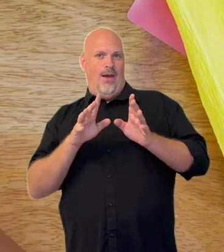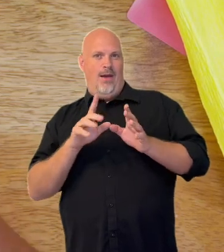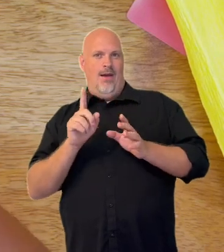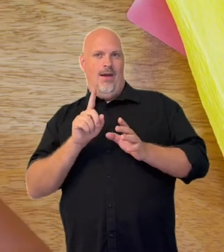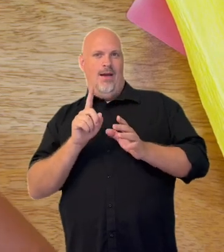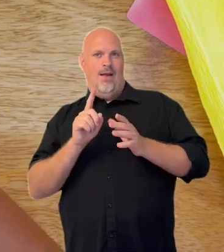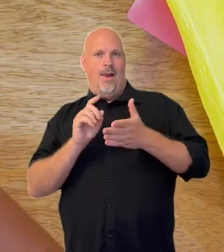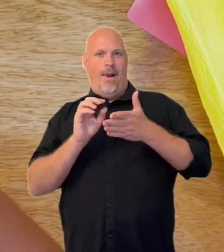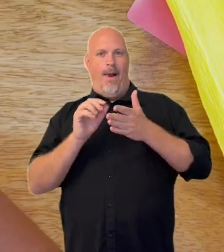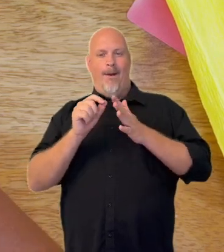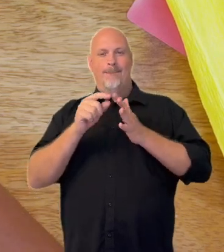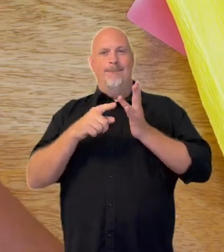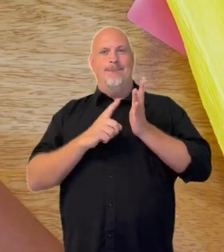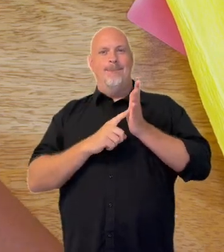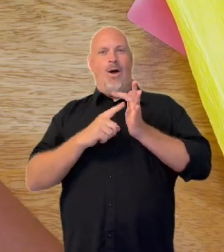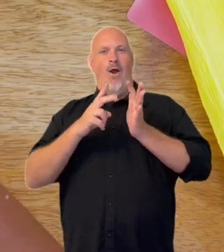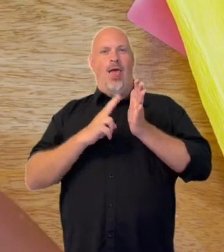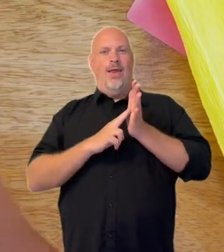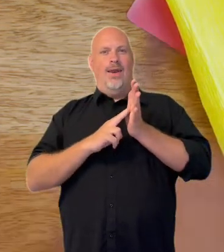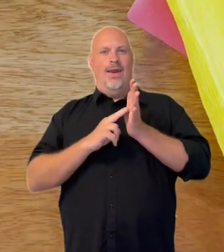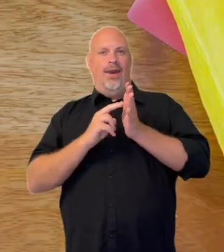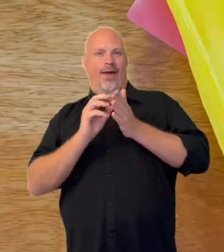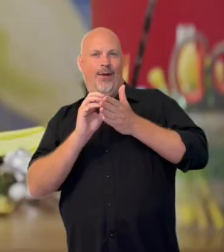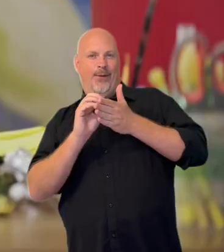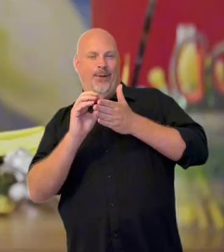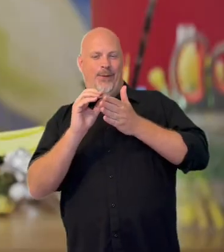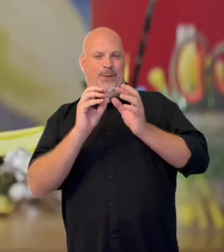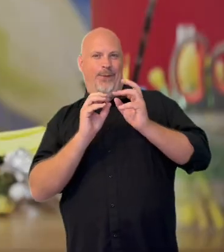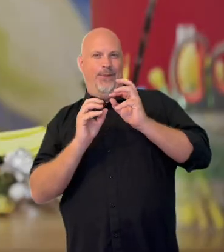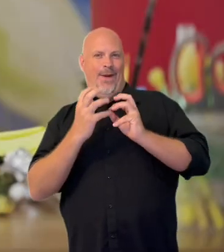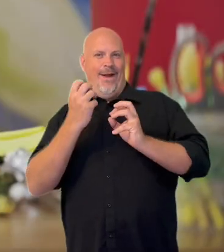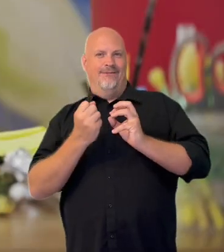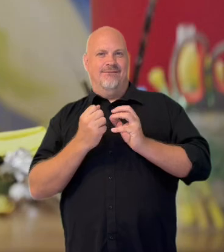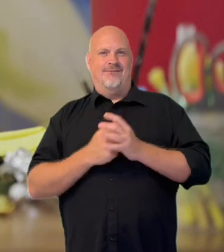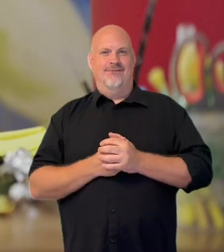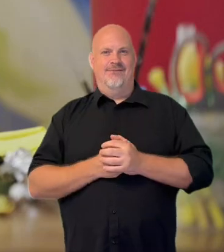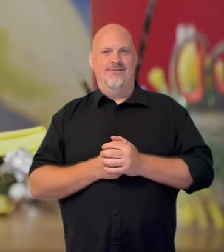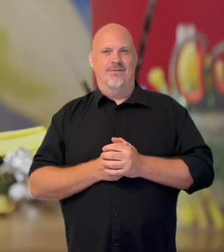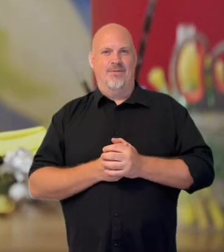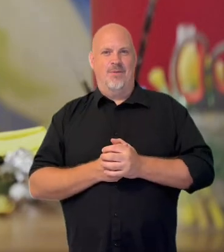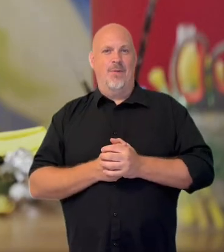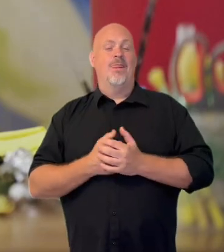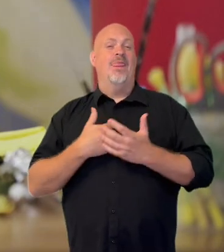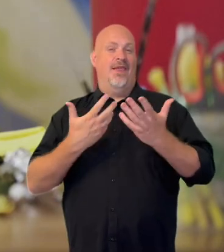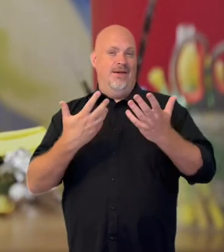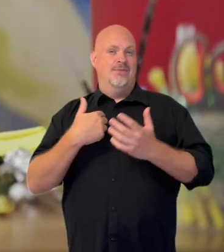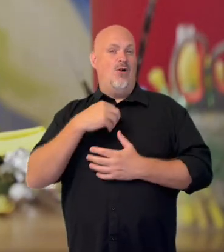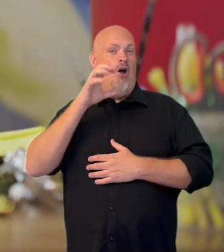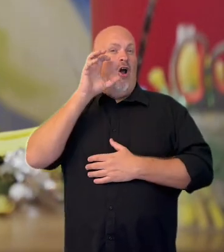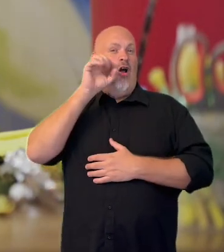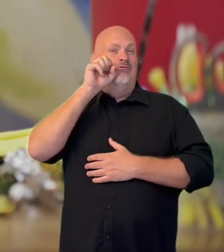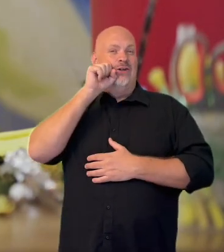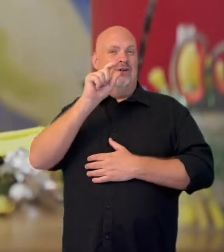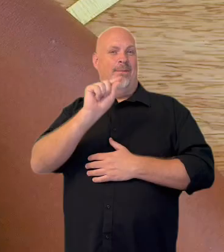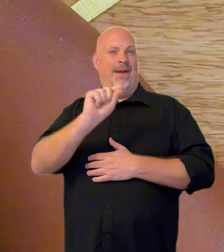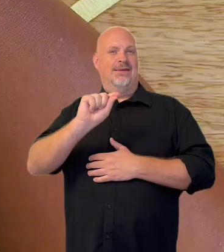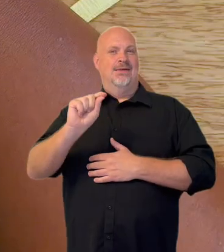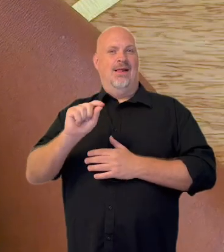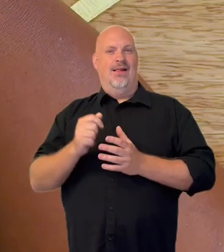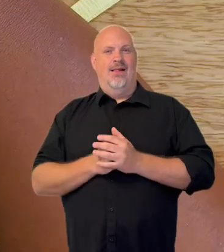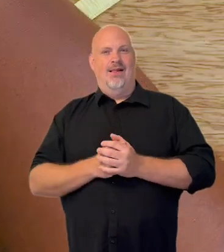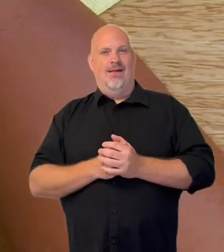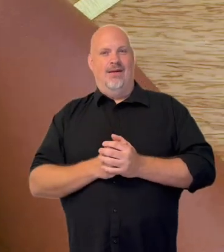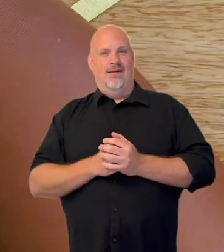orange pencil and I just colour in the edge of the paper on both